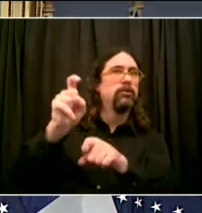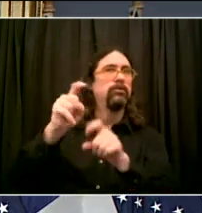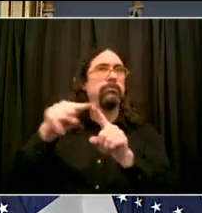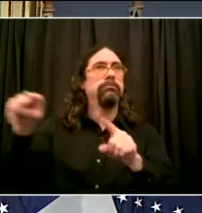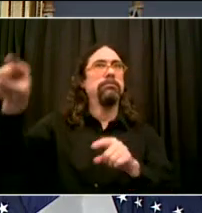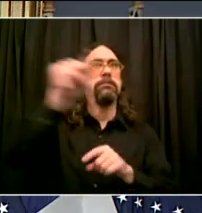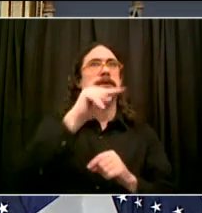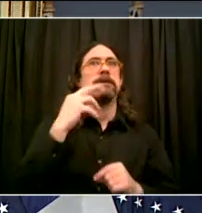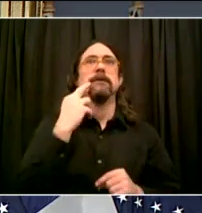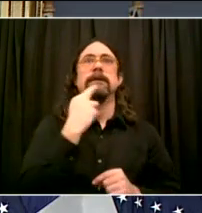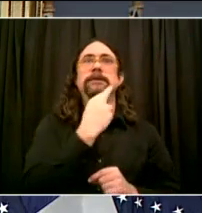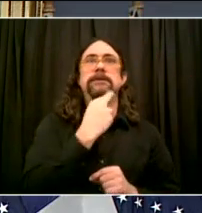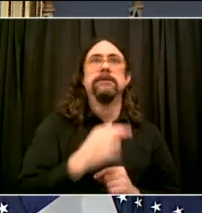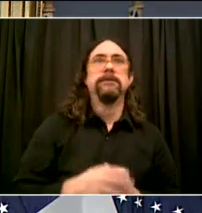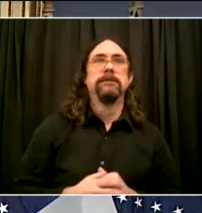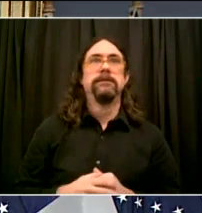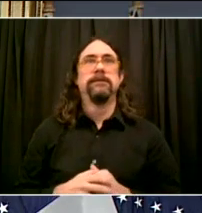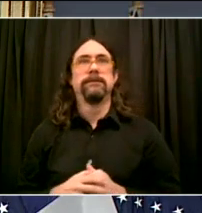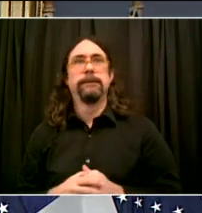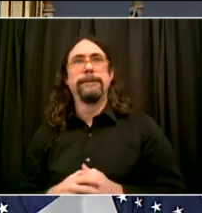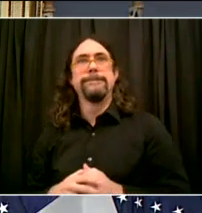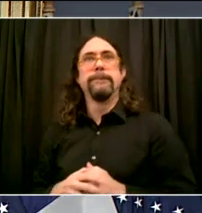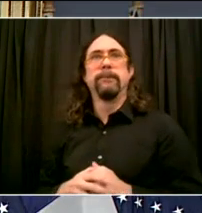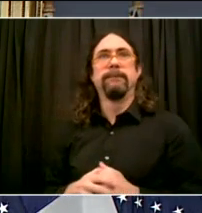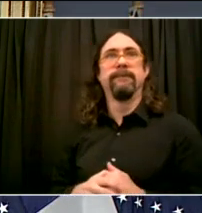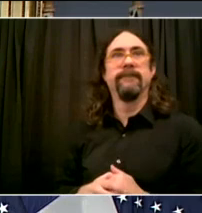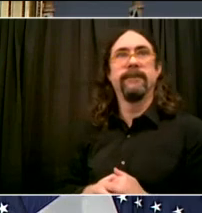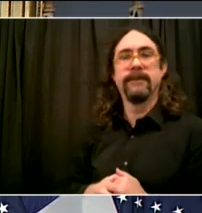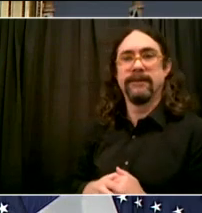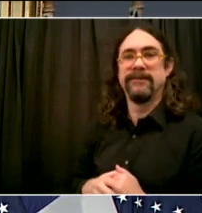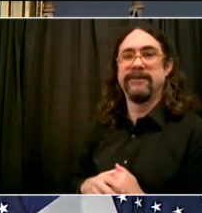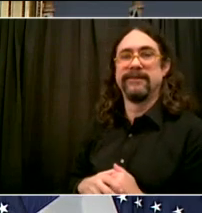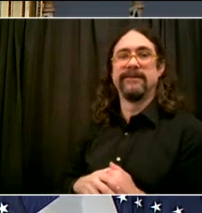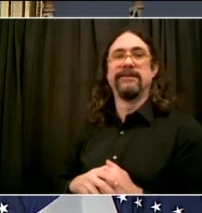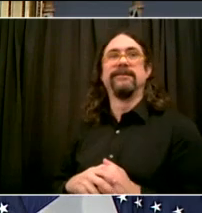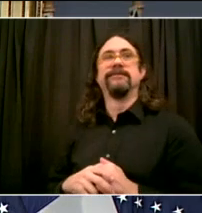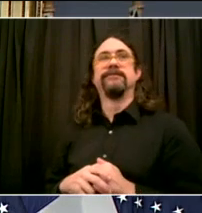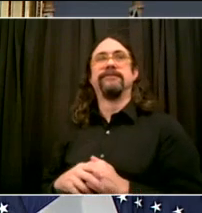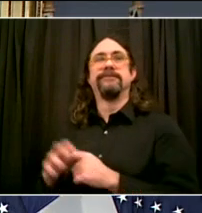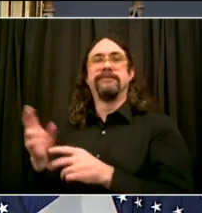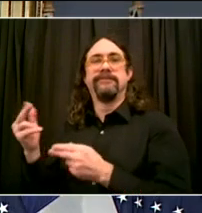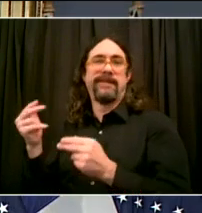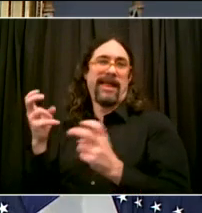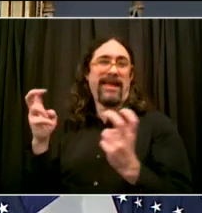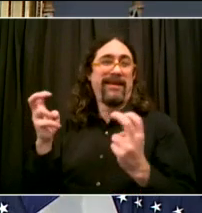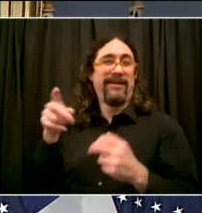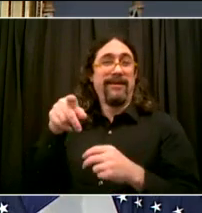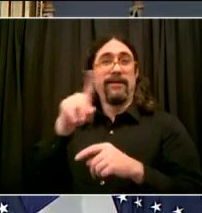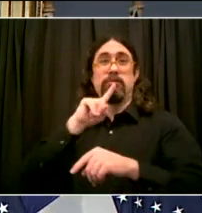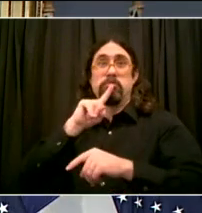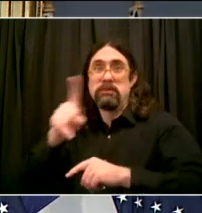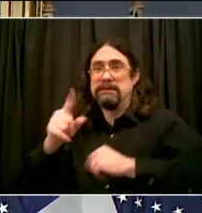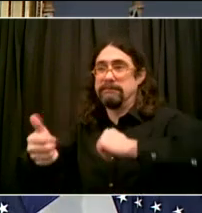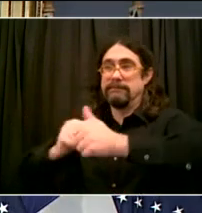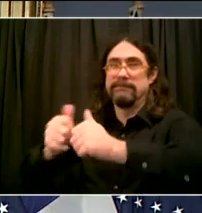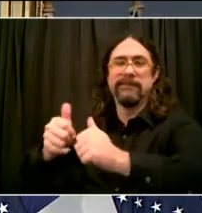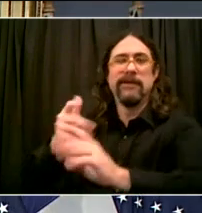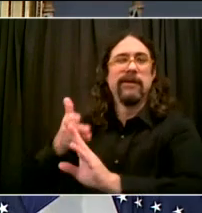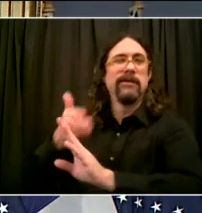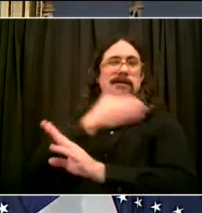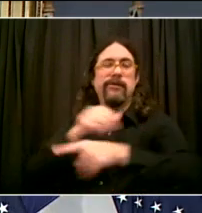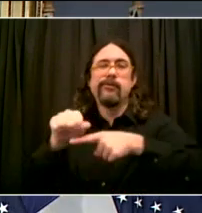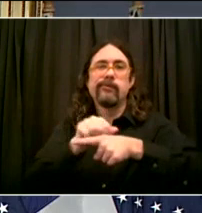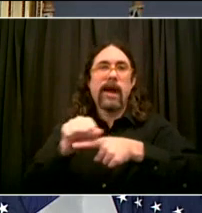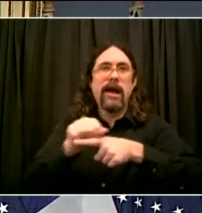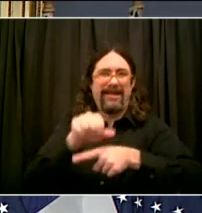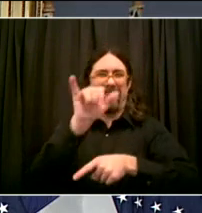Marcia. I'm just wondering when, if you're sending out DOT inspectors just to make sure, or building inspectors,